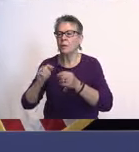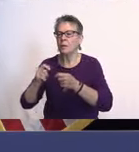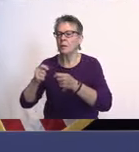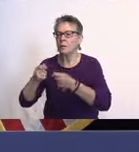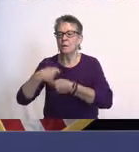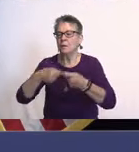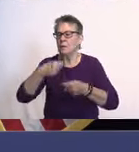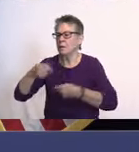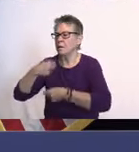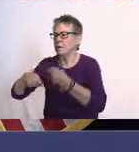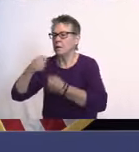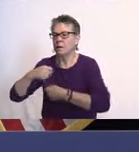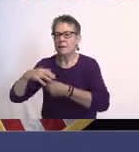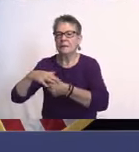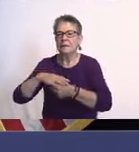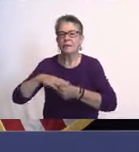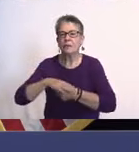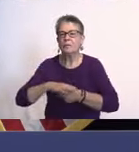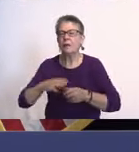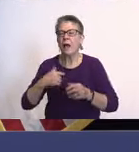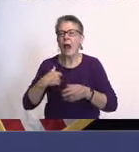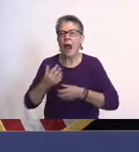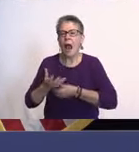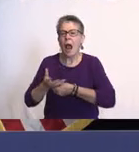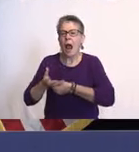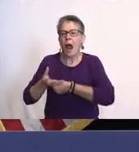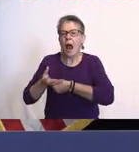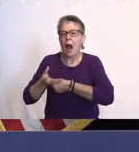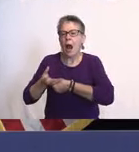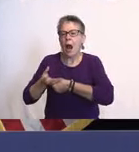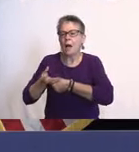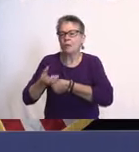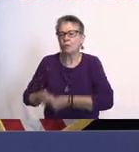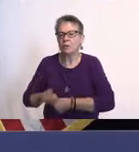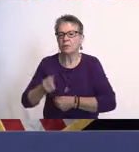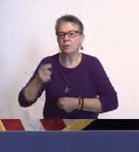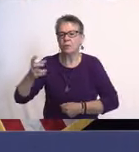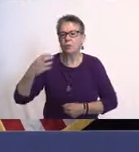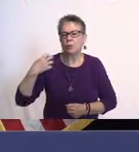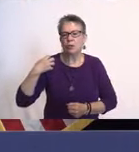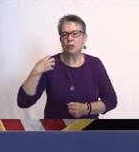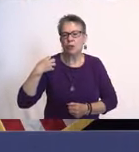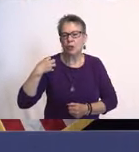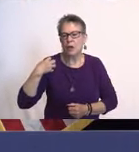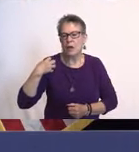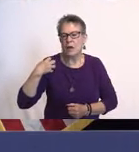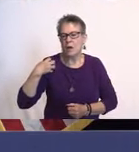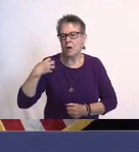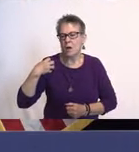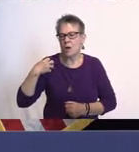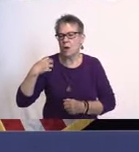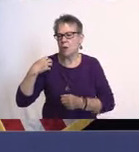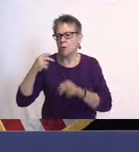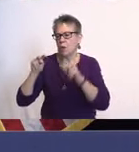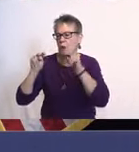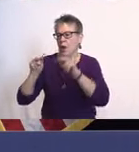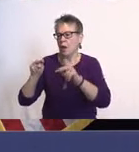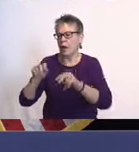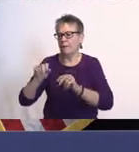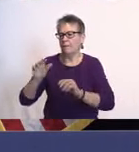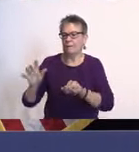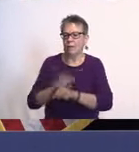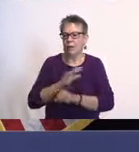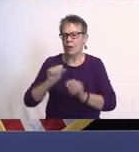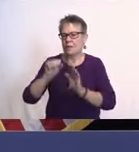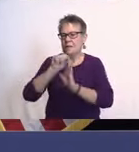and that he'll take the entirety of the state into consideration. I am a fan of transparency,